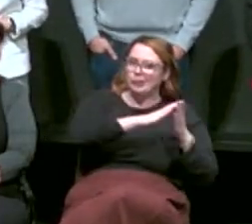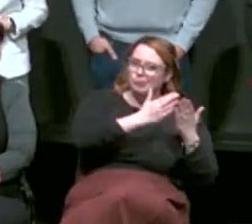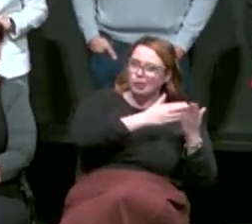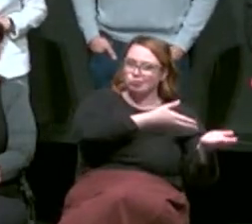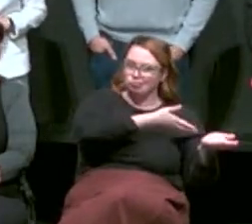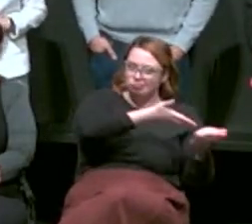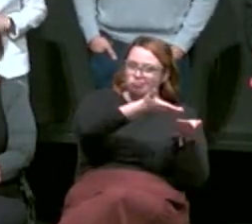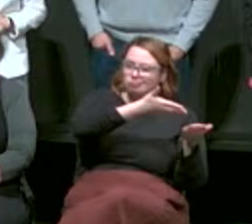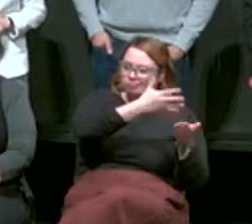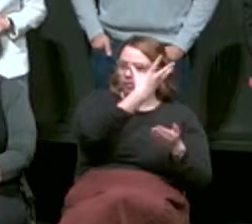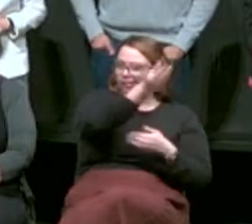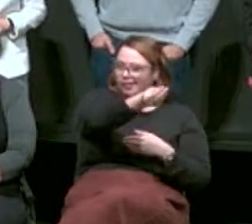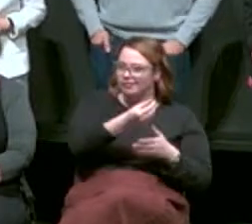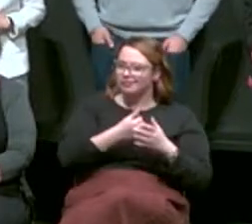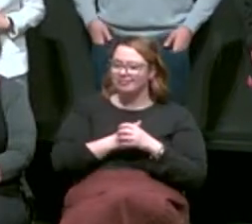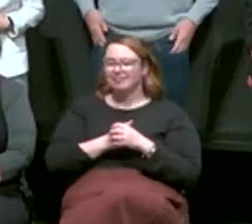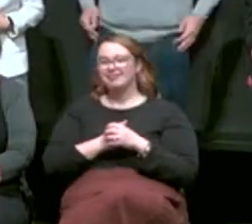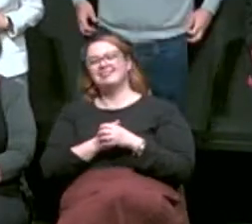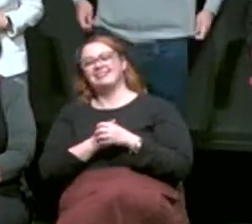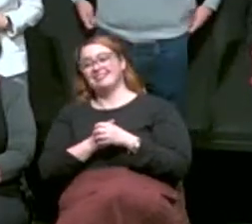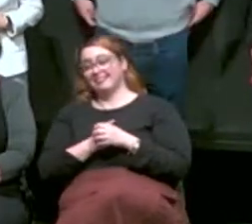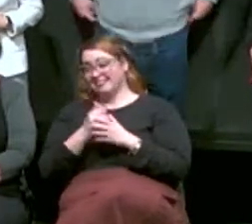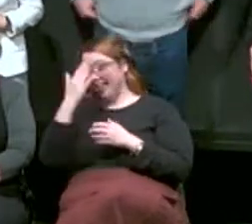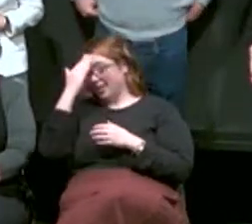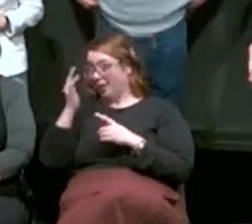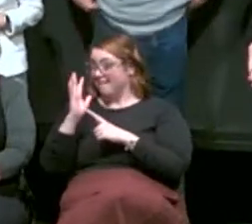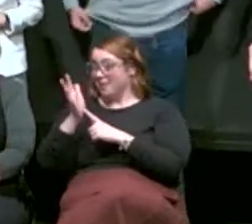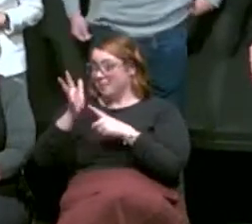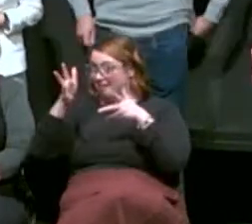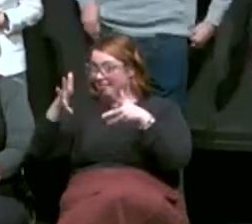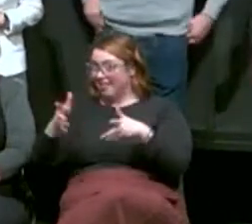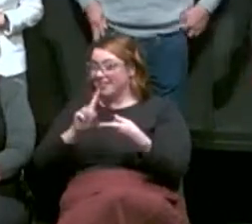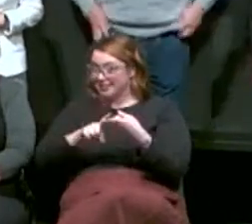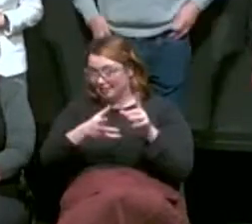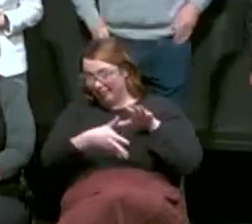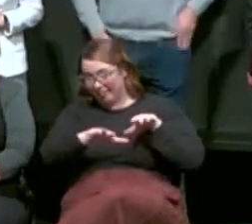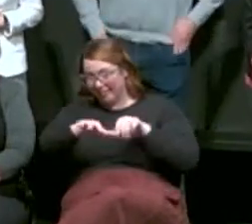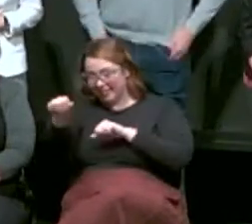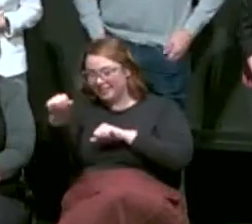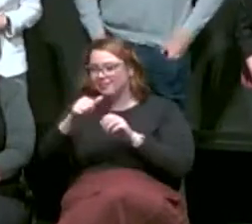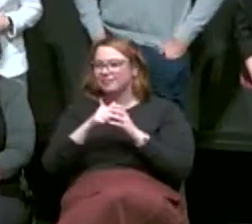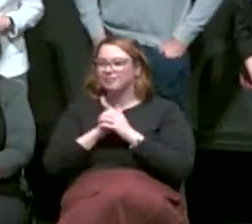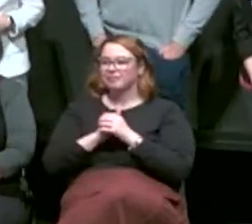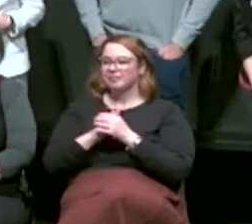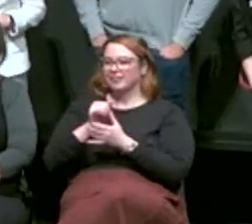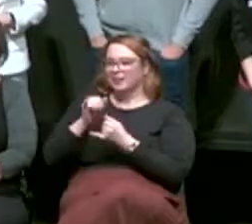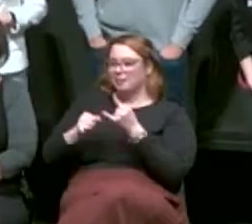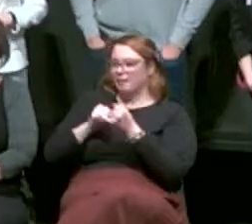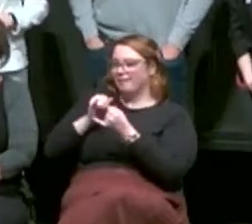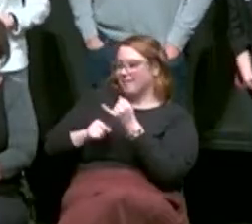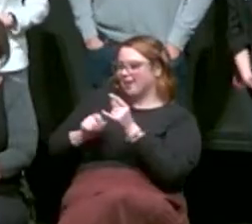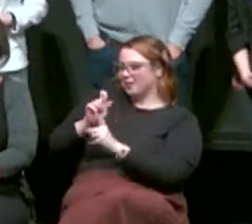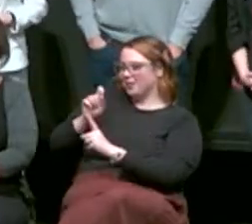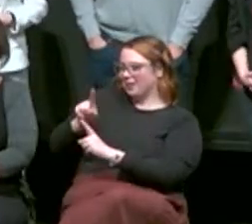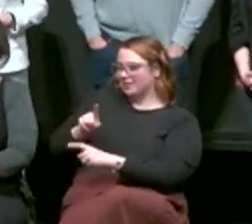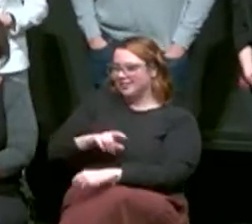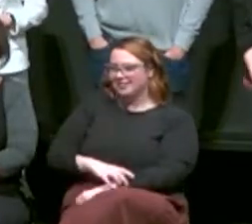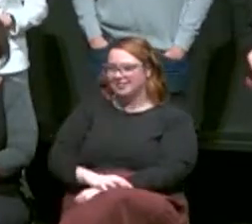Uh-huh. See, that's why we got 5 minutes until you're getting out. All right, this is my final selection. Last question, thank